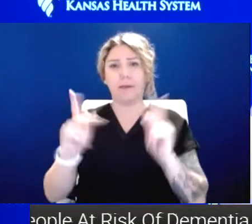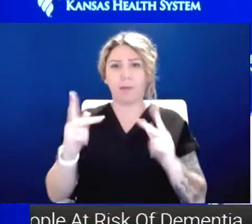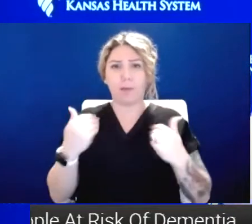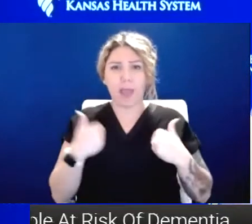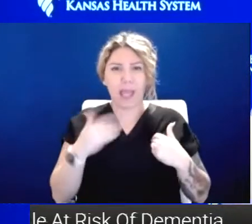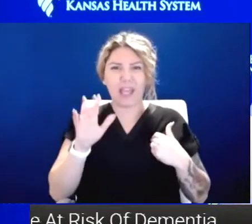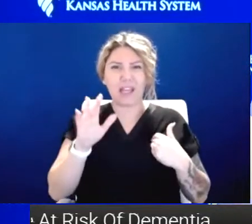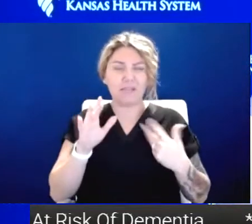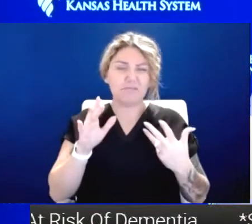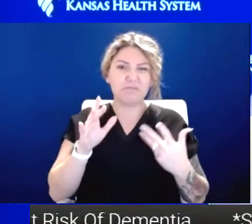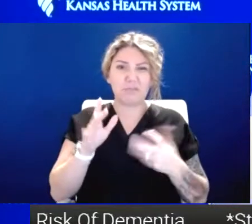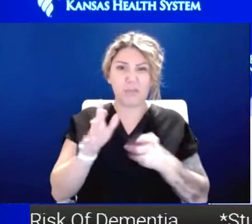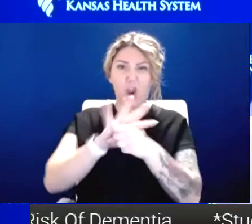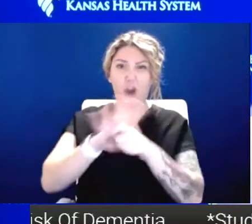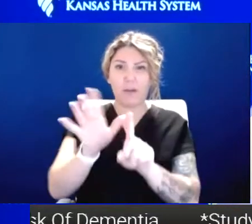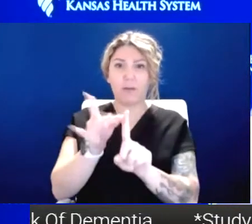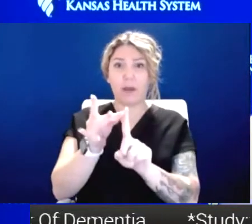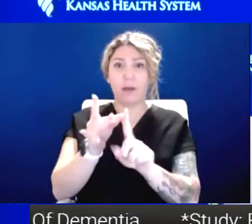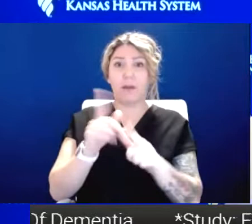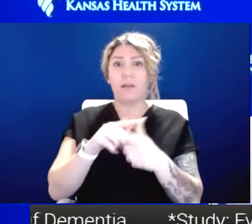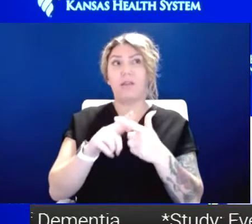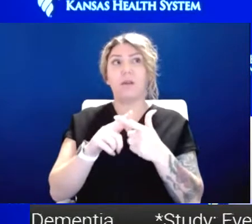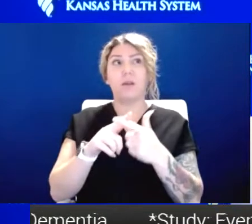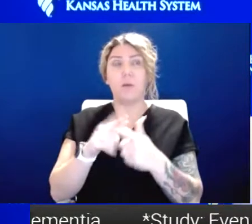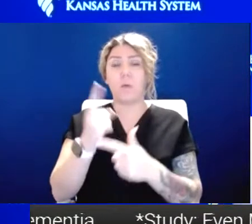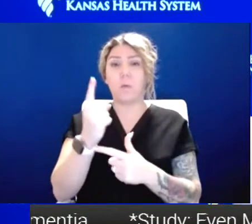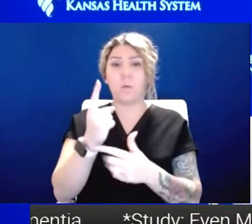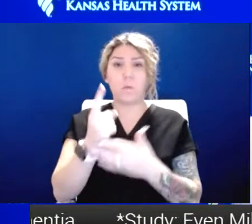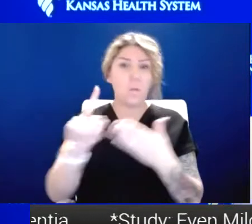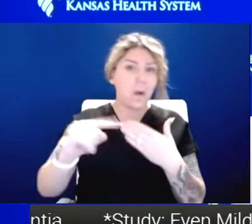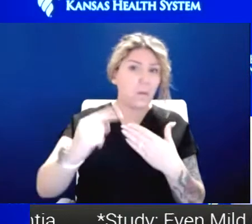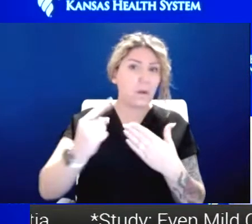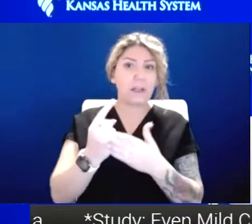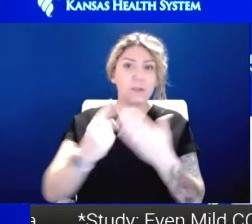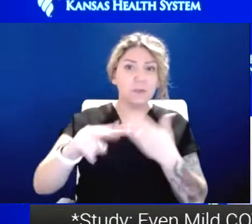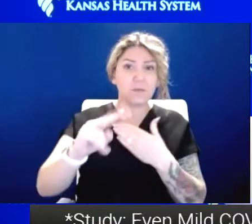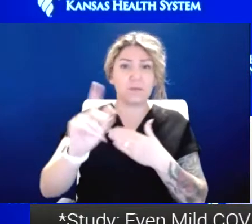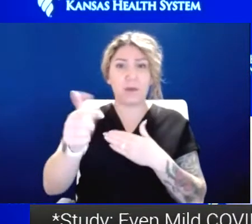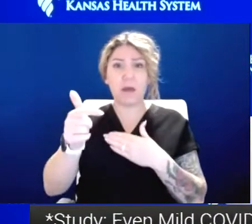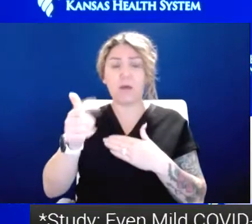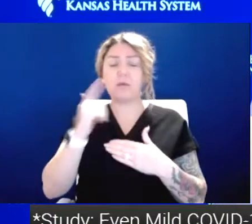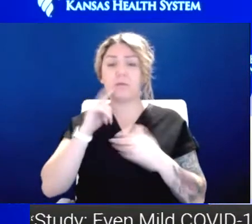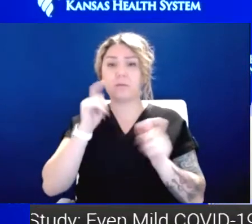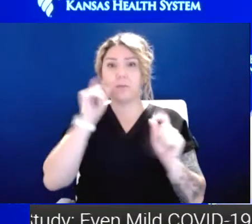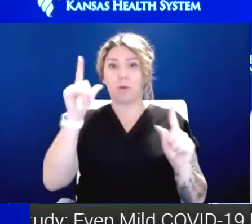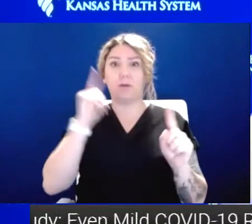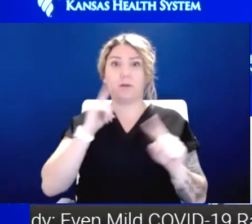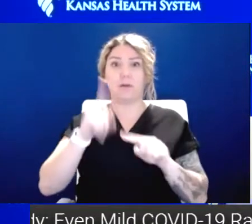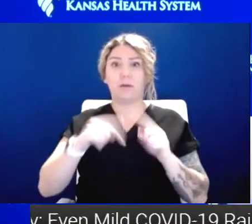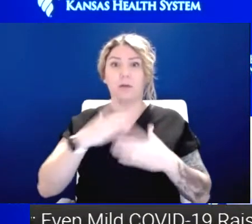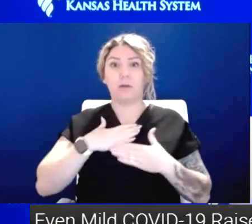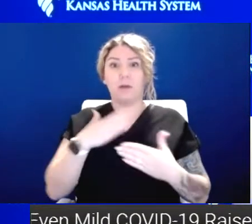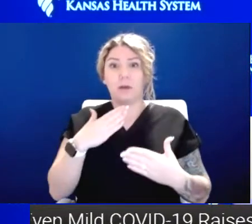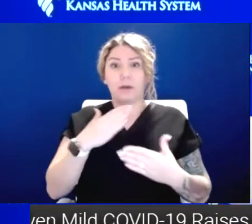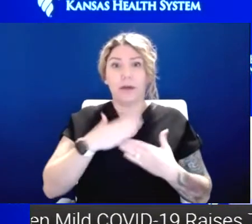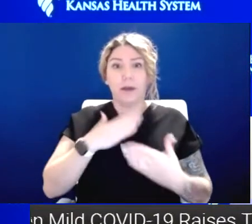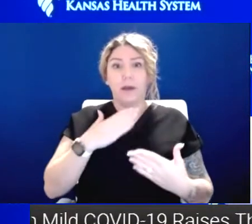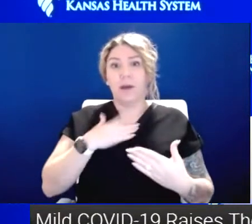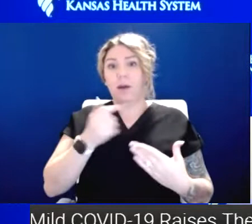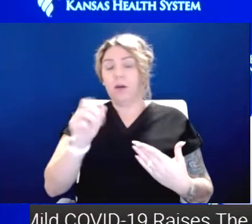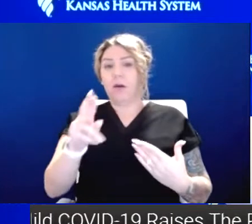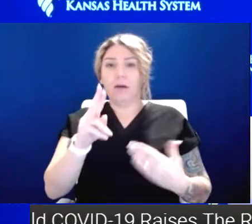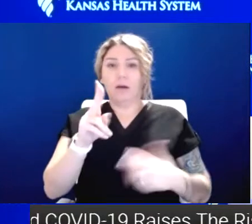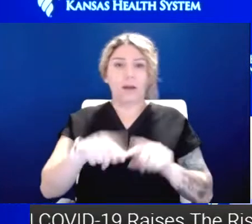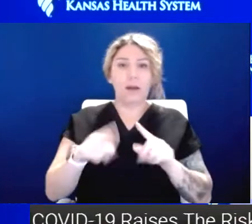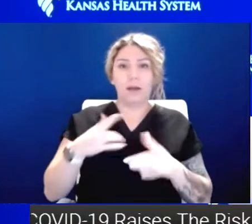COVID, and then maybe 1 to 2 weeks later, he would wake up and they couldn't breathe, or they would not really be able to feel their legs.